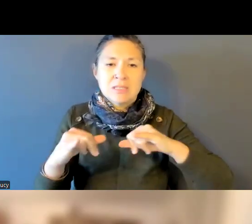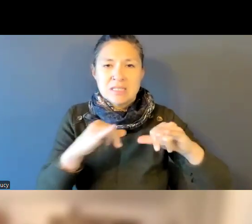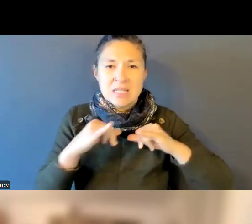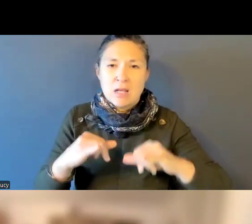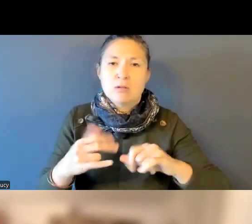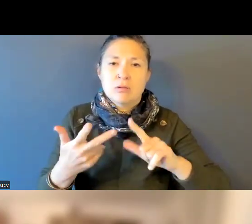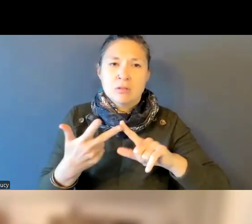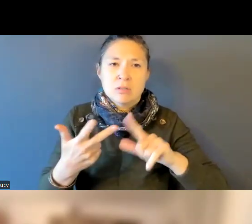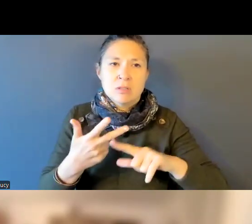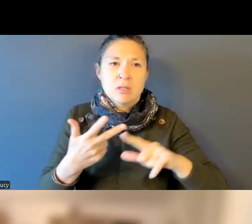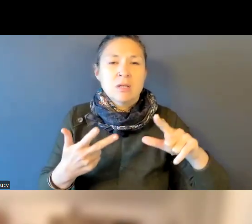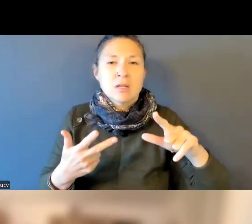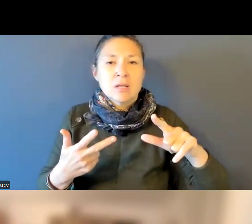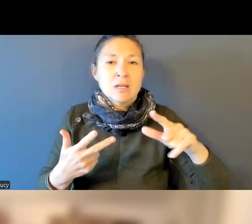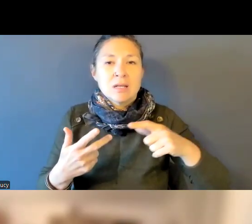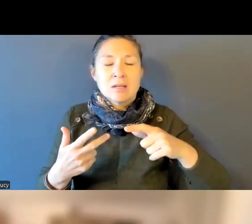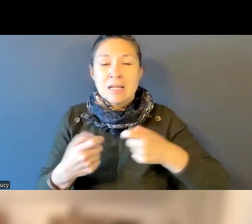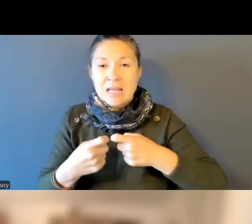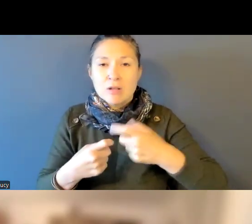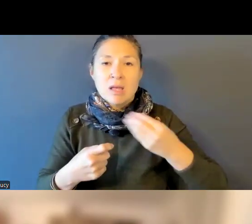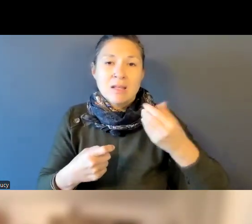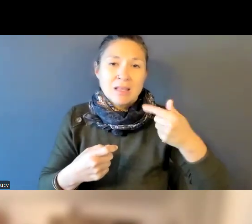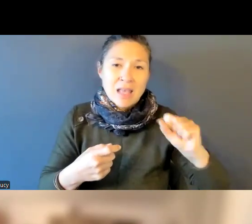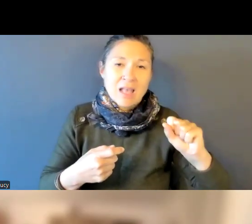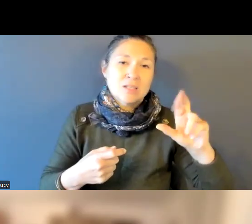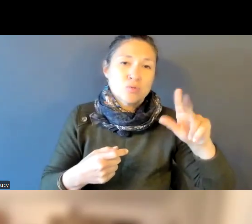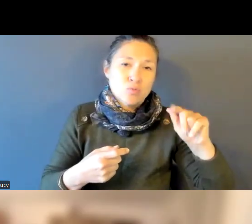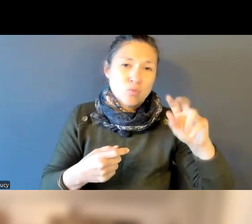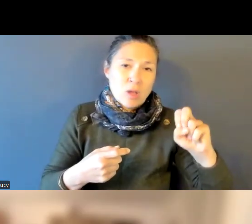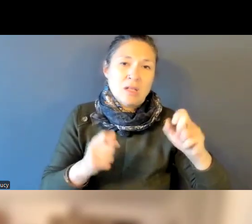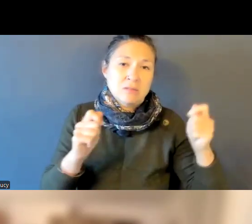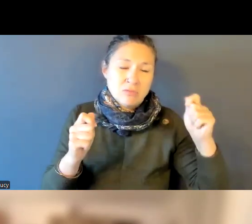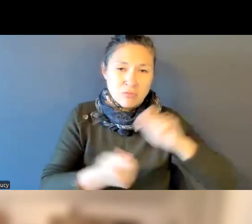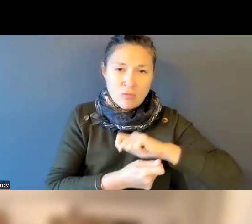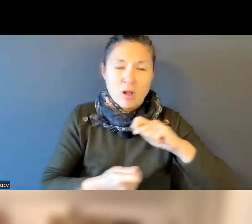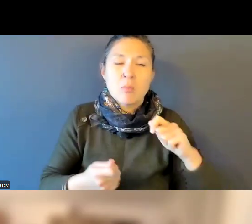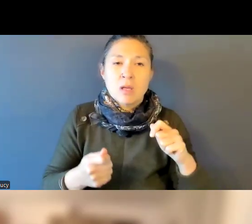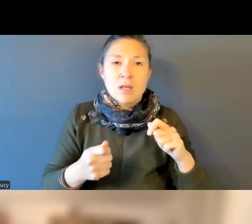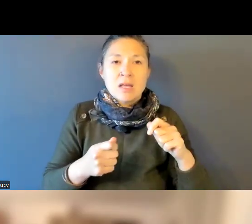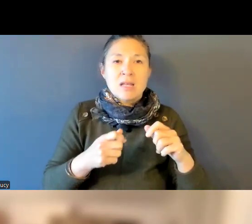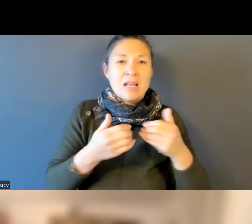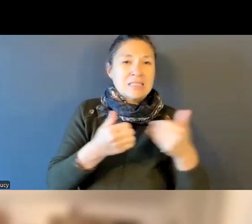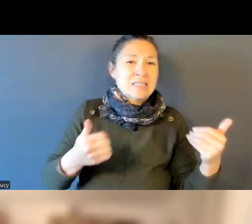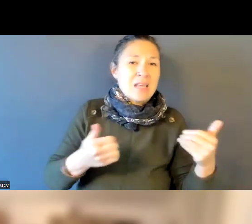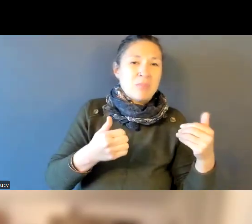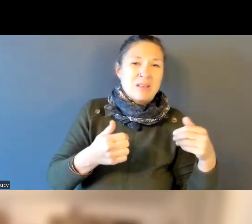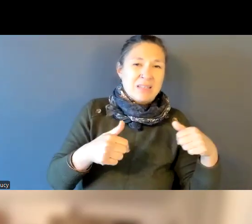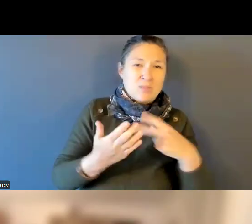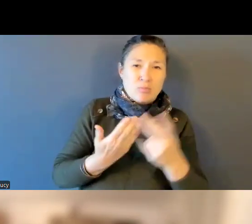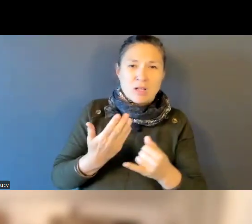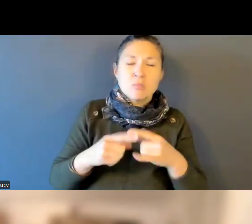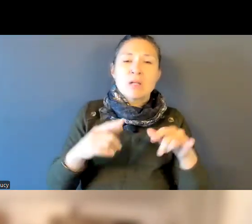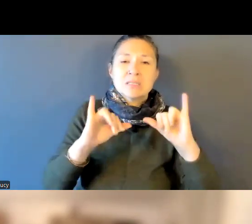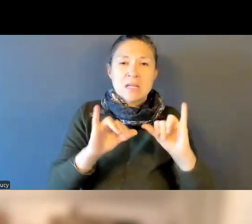all of those things are outside the scope of this project, but are also really important tools in the toolbox.